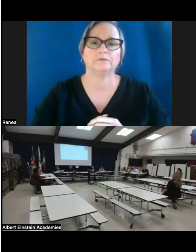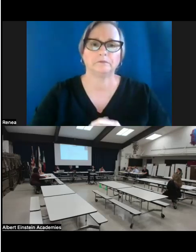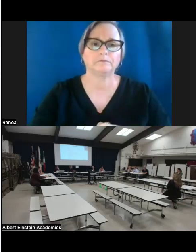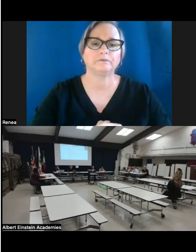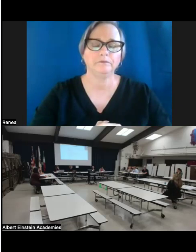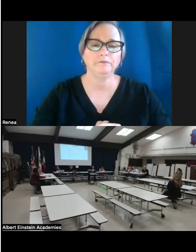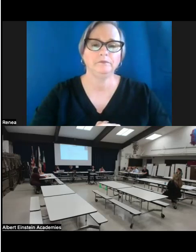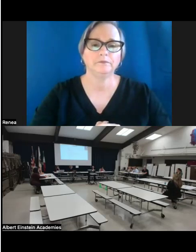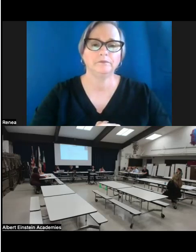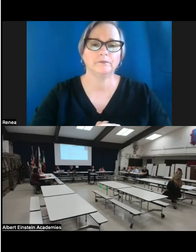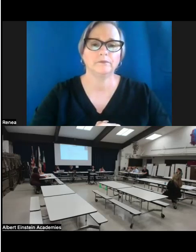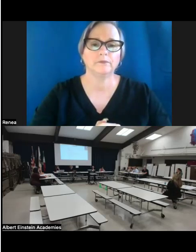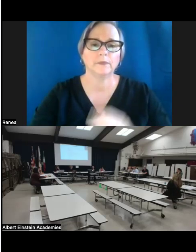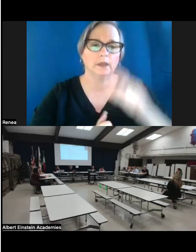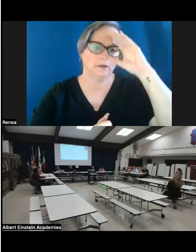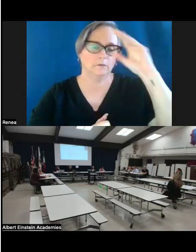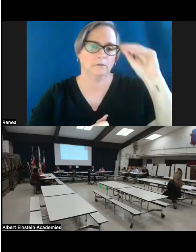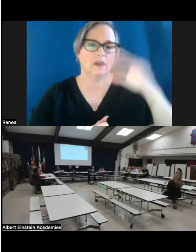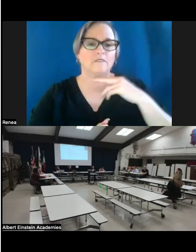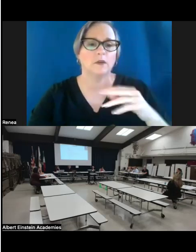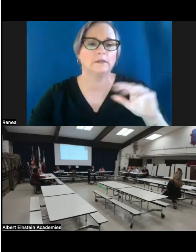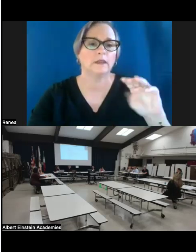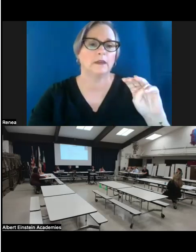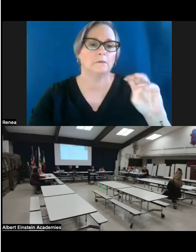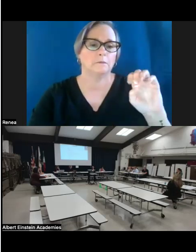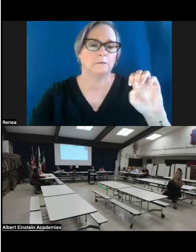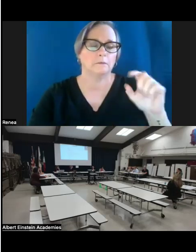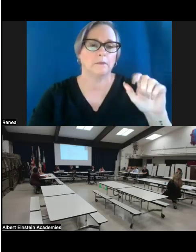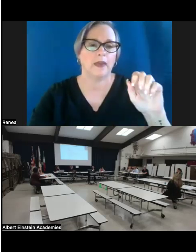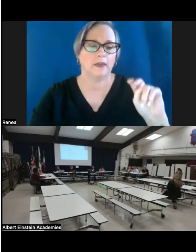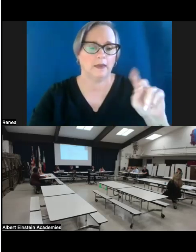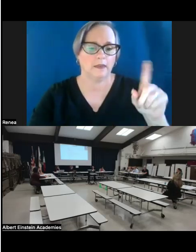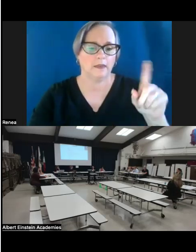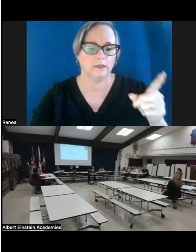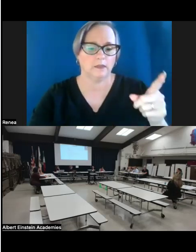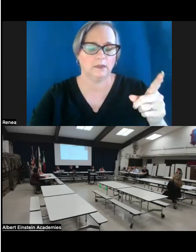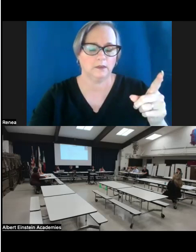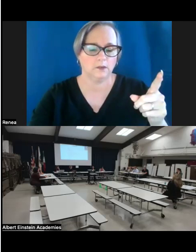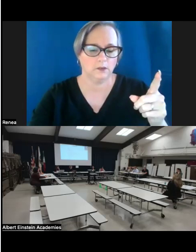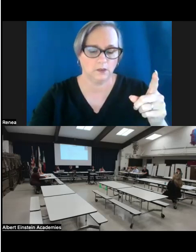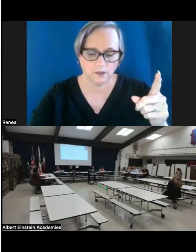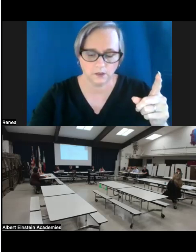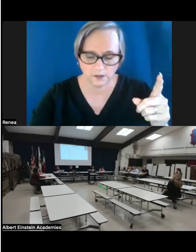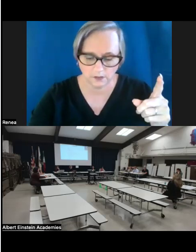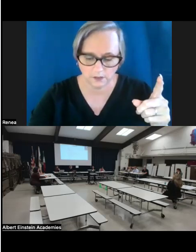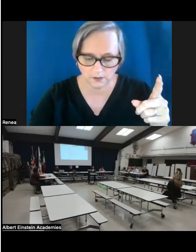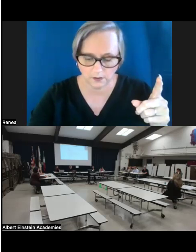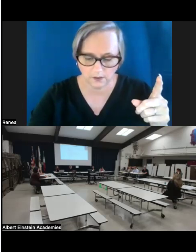Two more personal things. So Megan, okay, you're in, besides your teaching